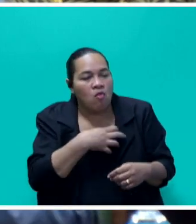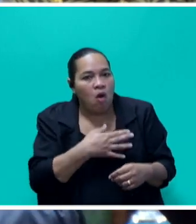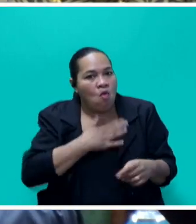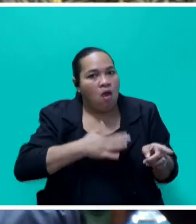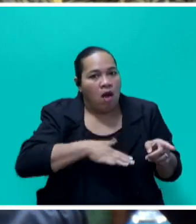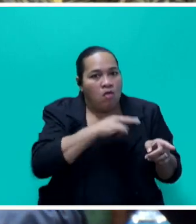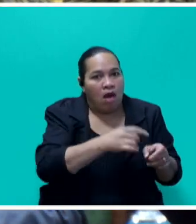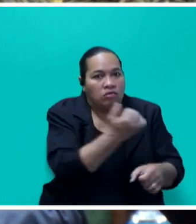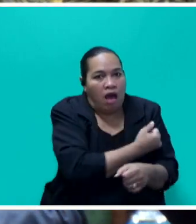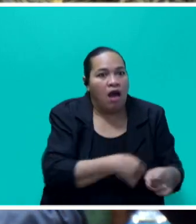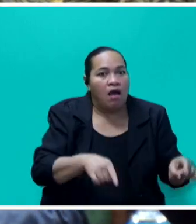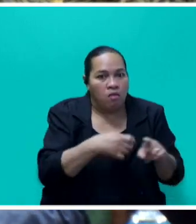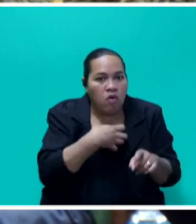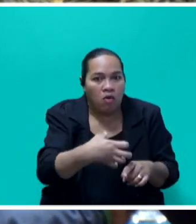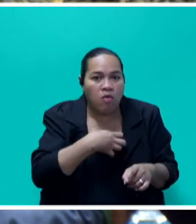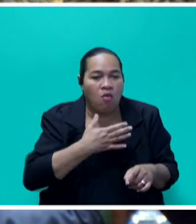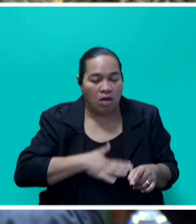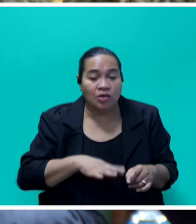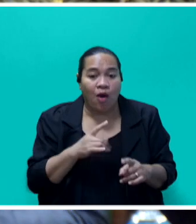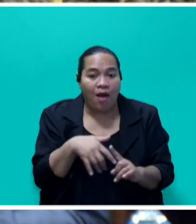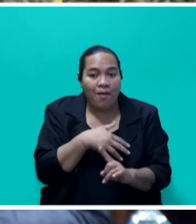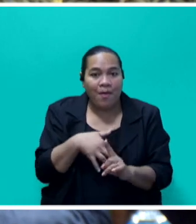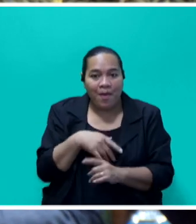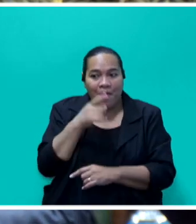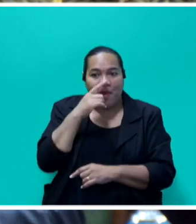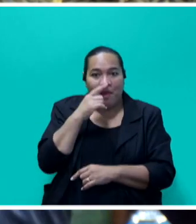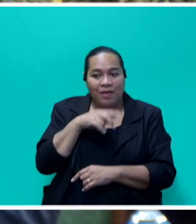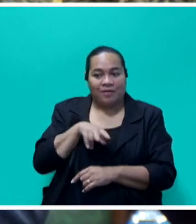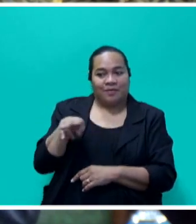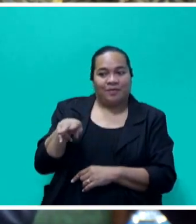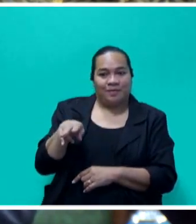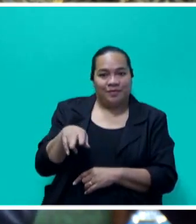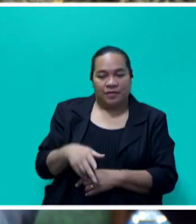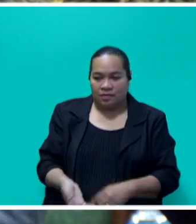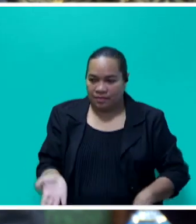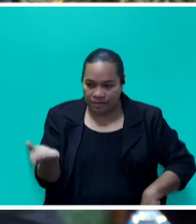when those behind this, the uncivil, start demanding for money.